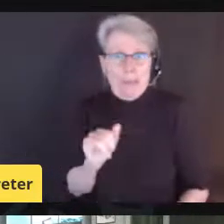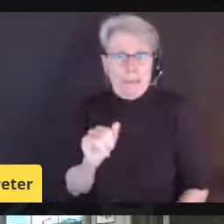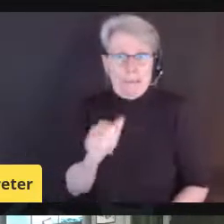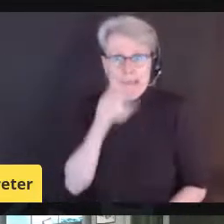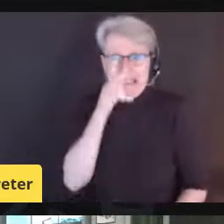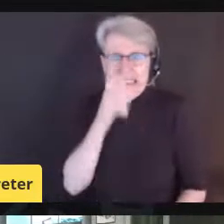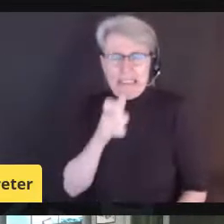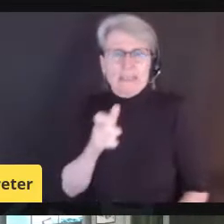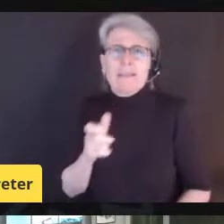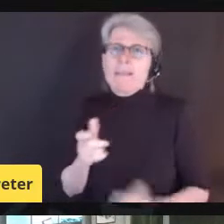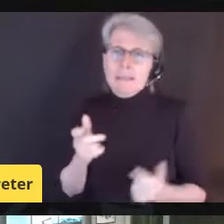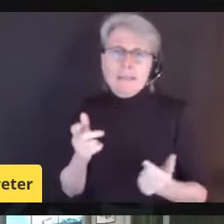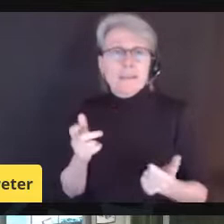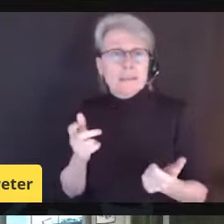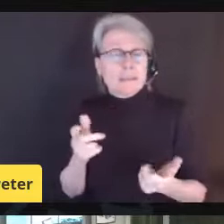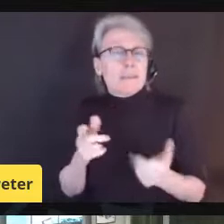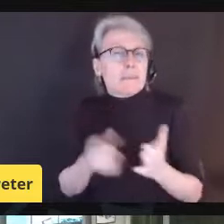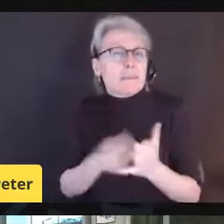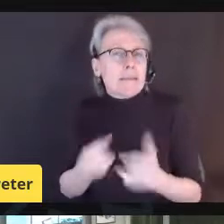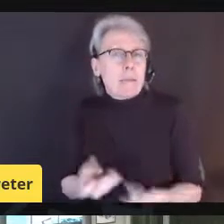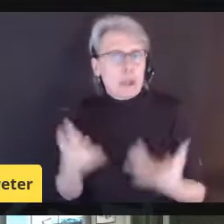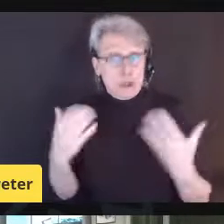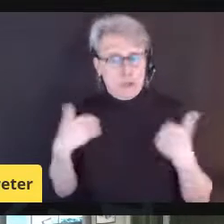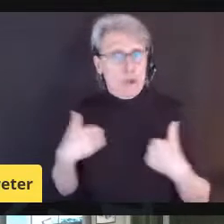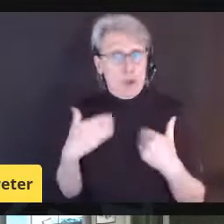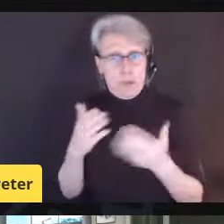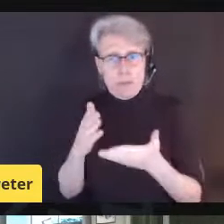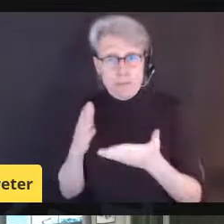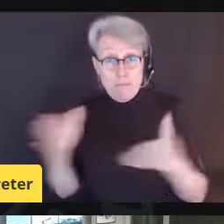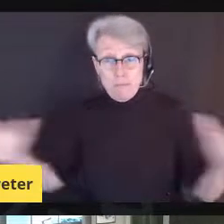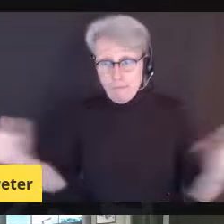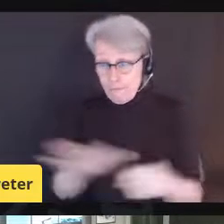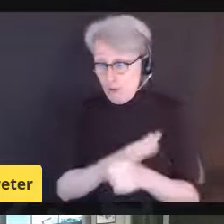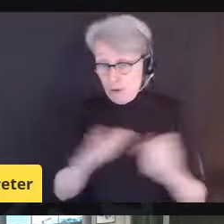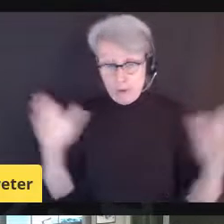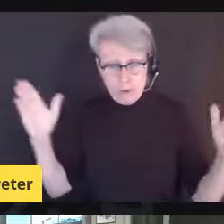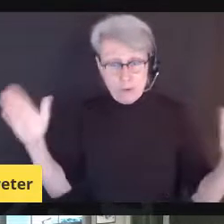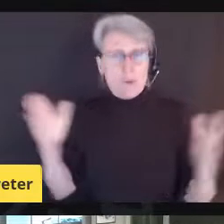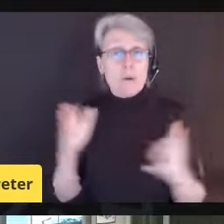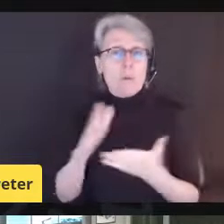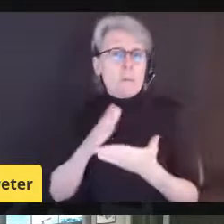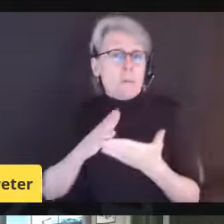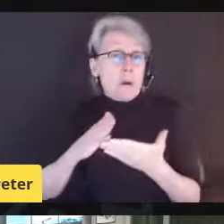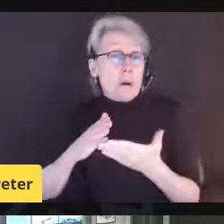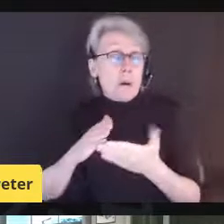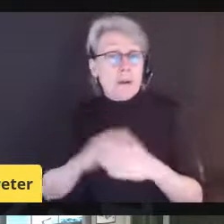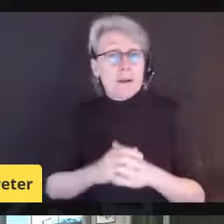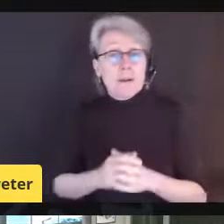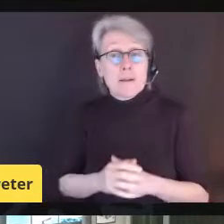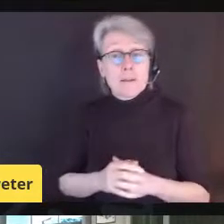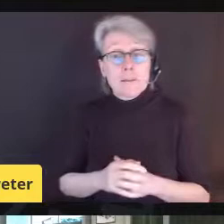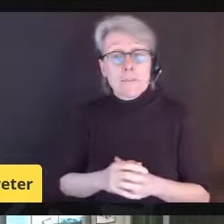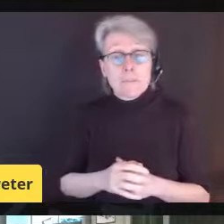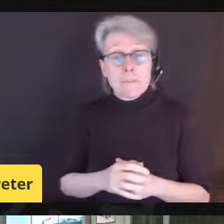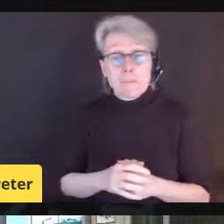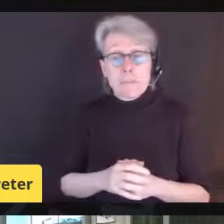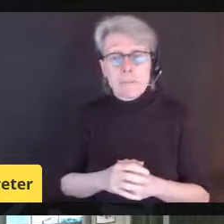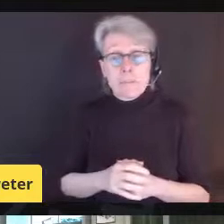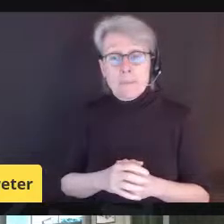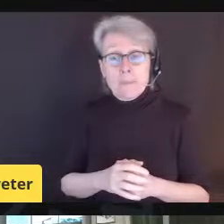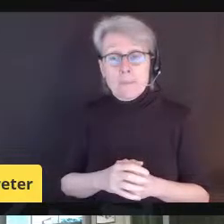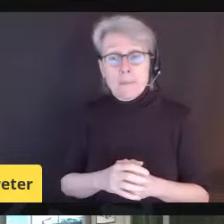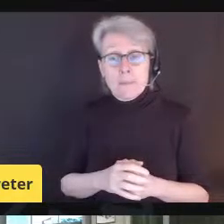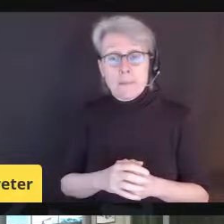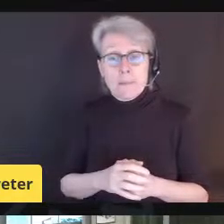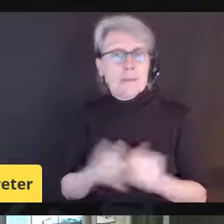on how much material you're getting, you can be there. It's kind of like a plumber's code for when they may come. Someone's